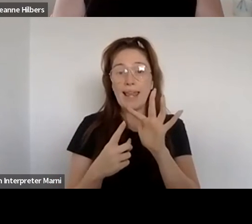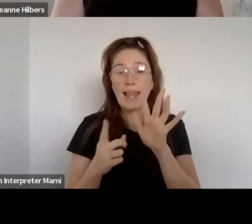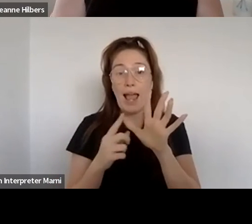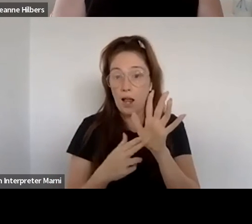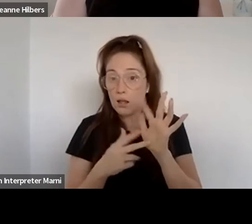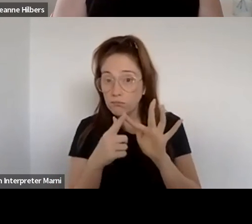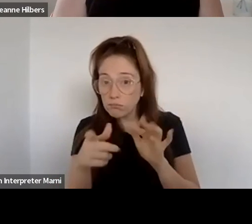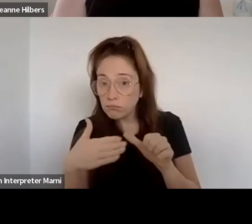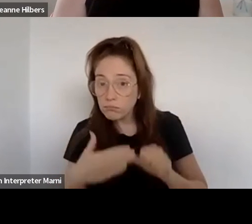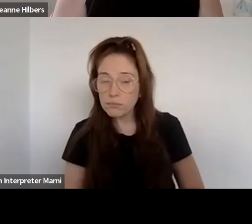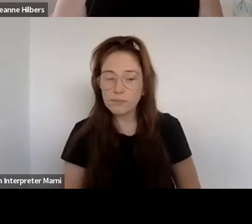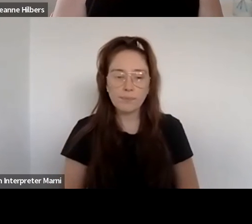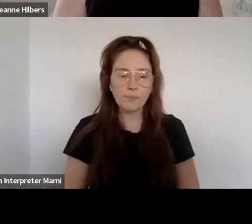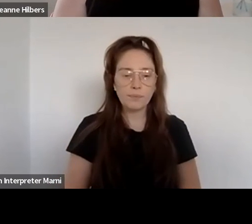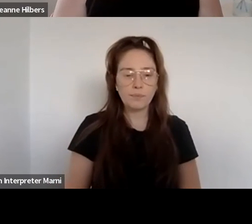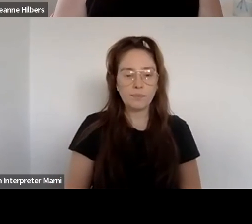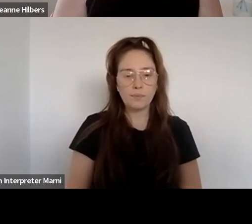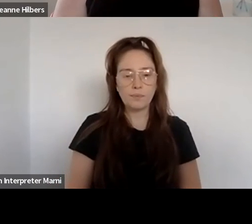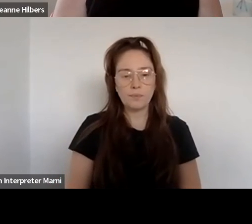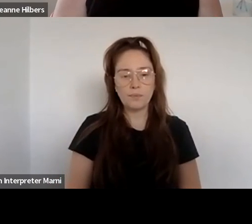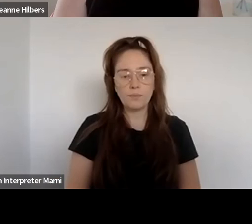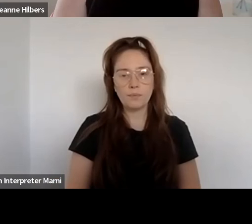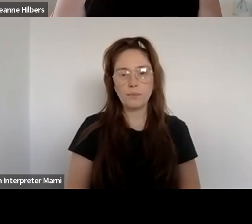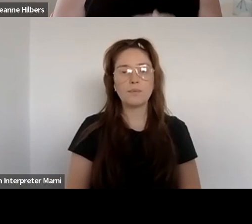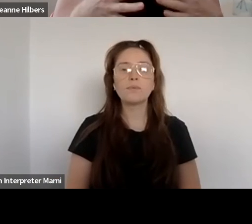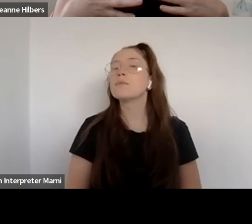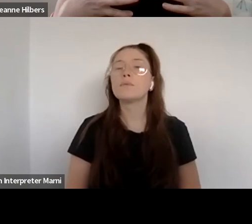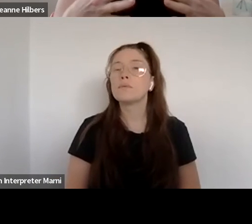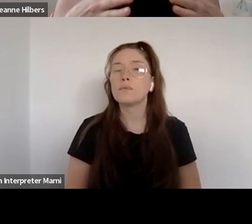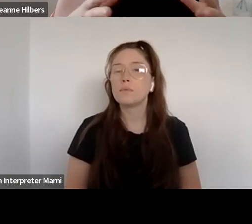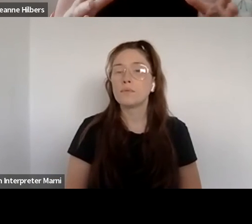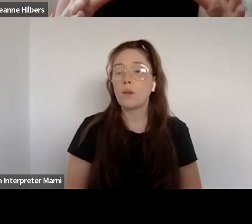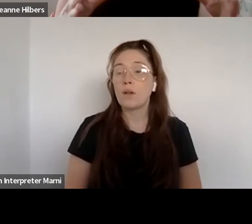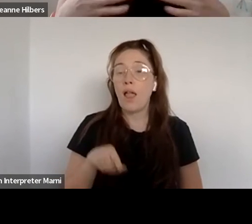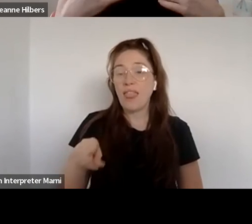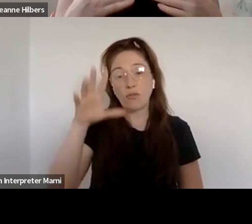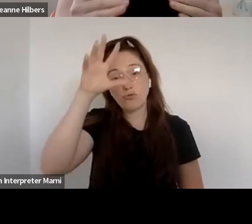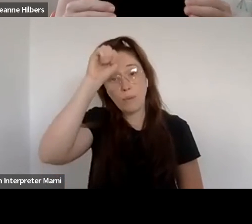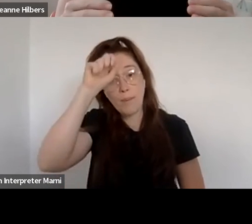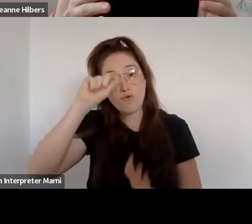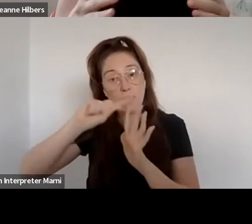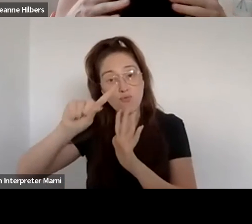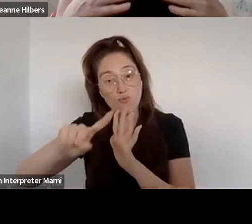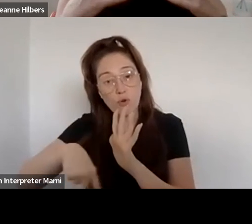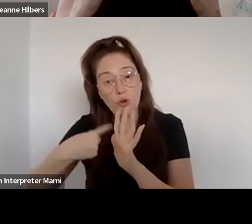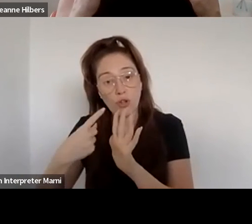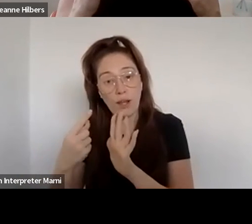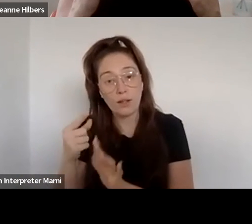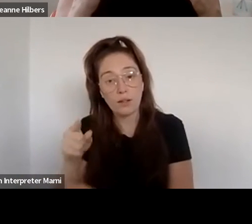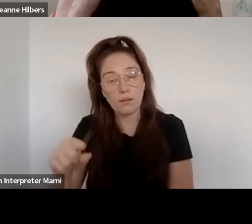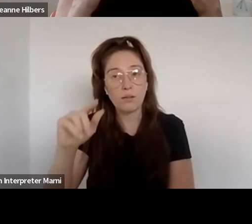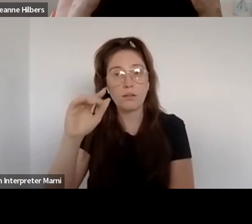So I suppose in the sense of when we first started that project, Remembrance in particular,